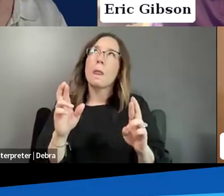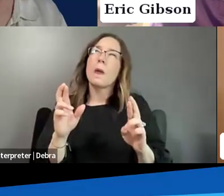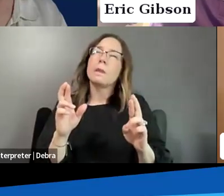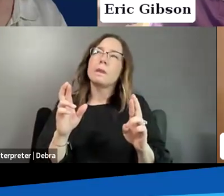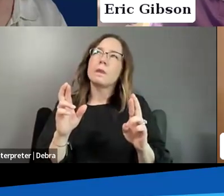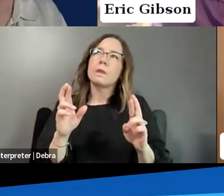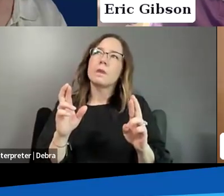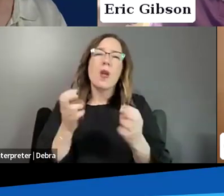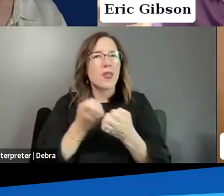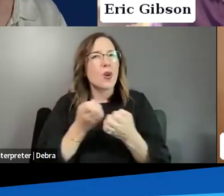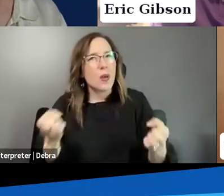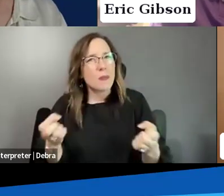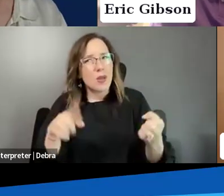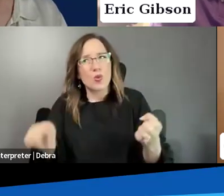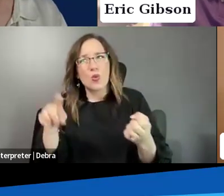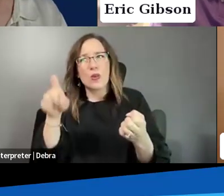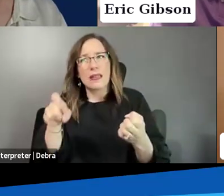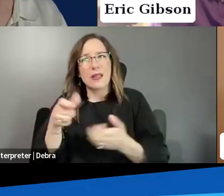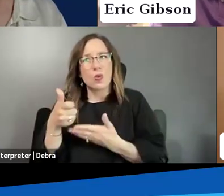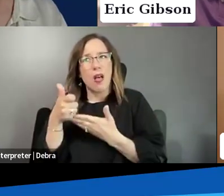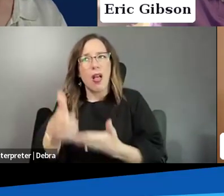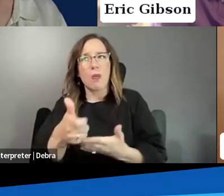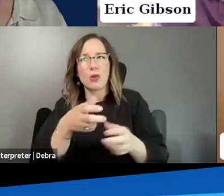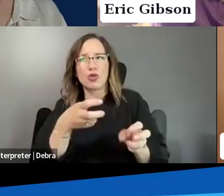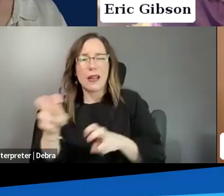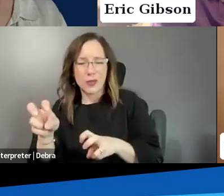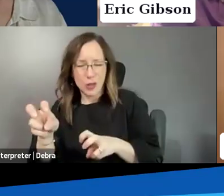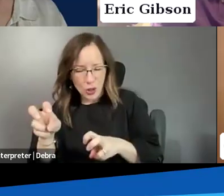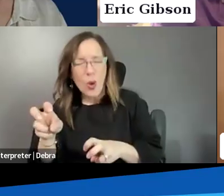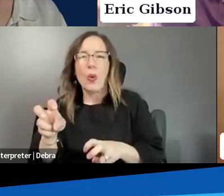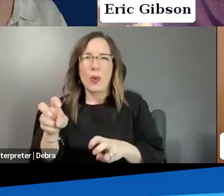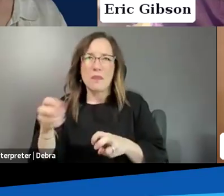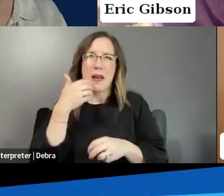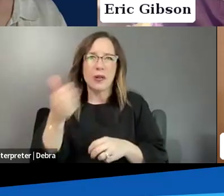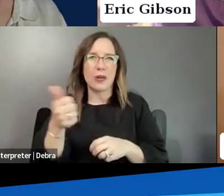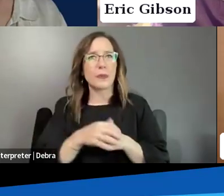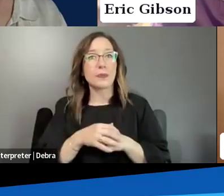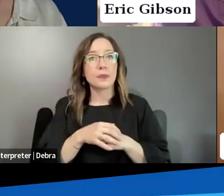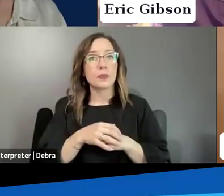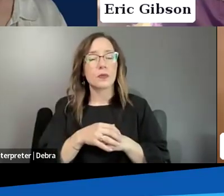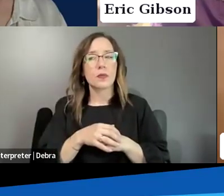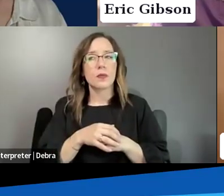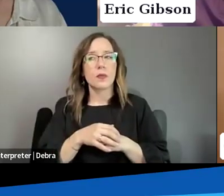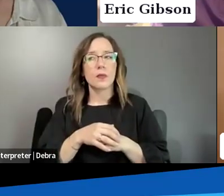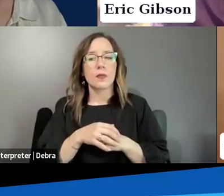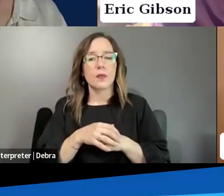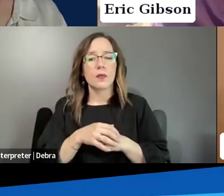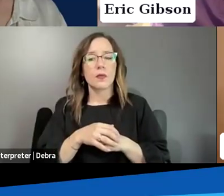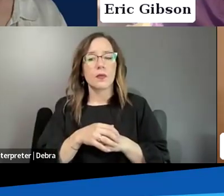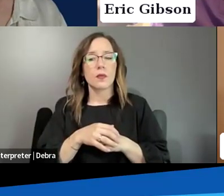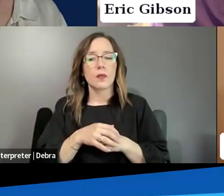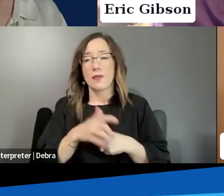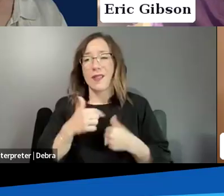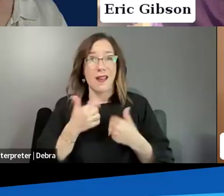have the equipment that you need to help you with transfers, is better for you. Like I say, I just don't